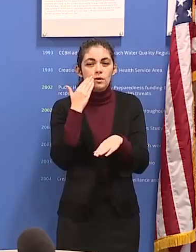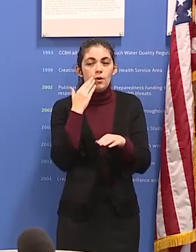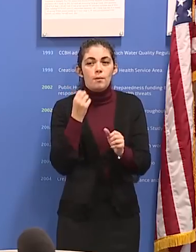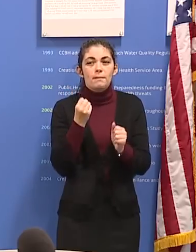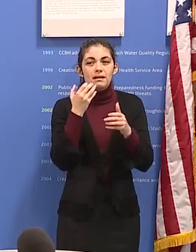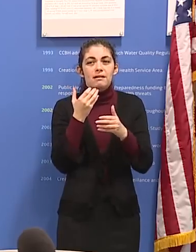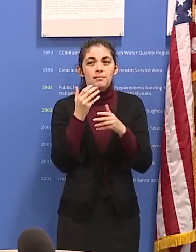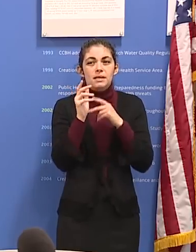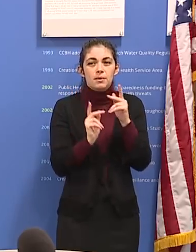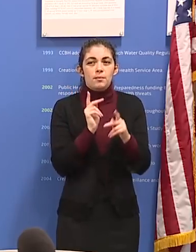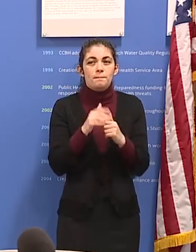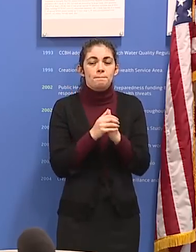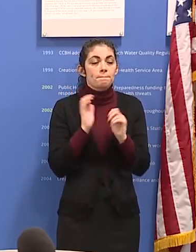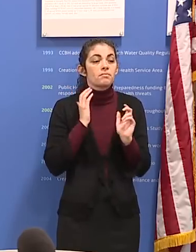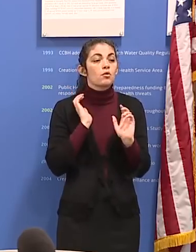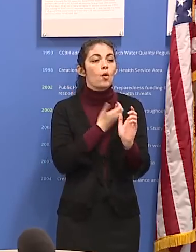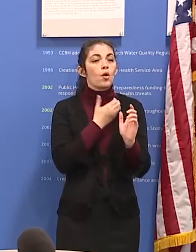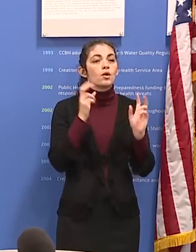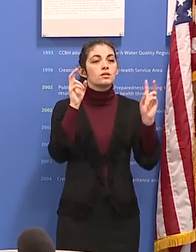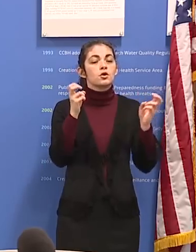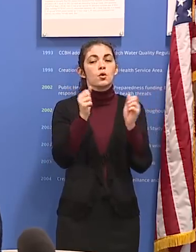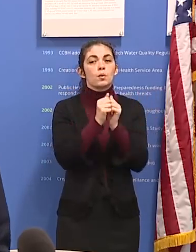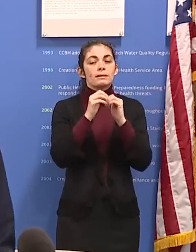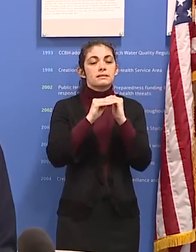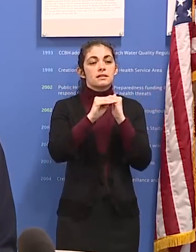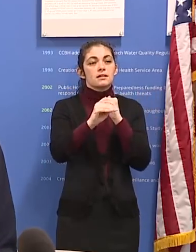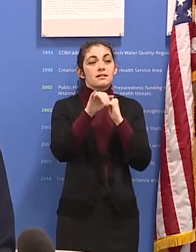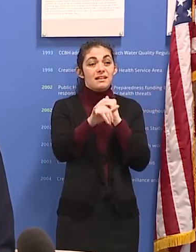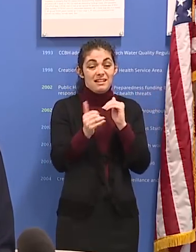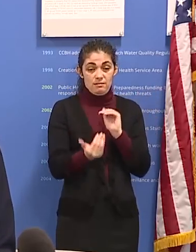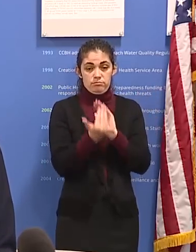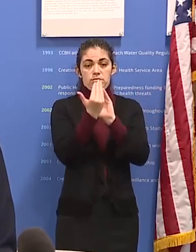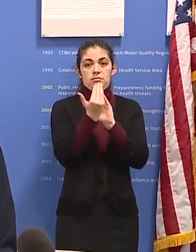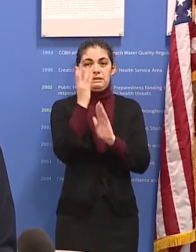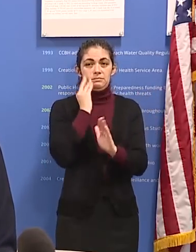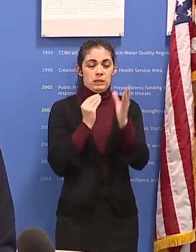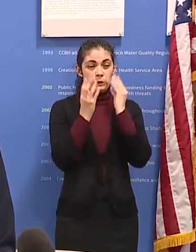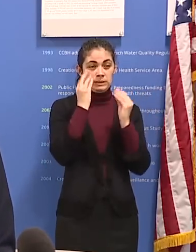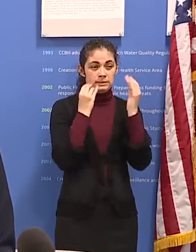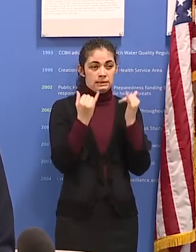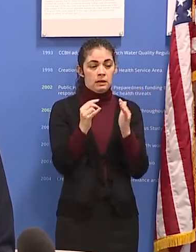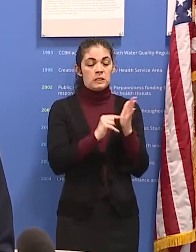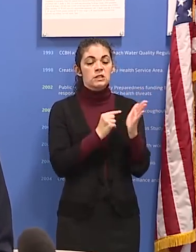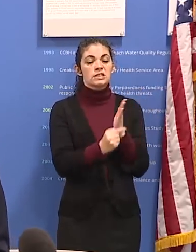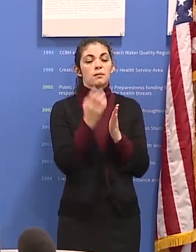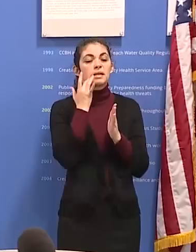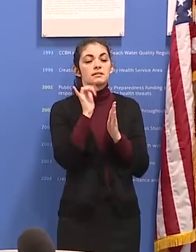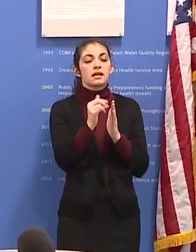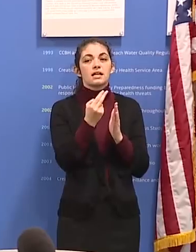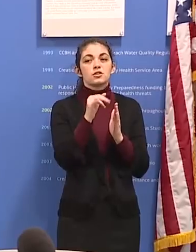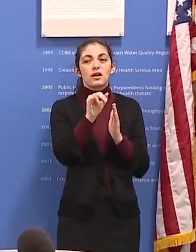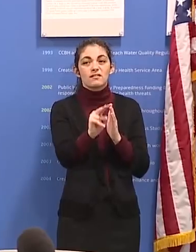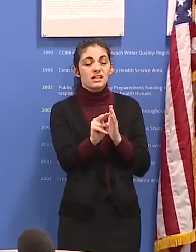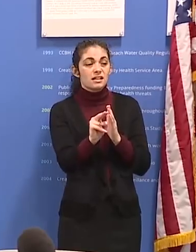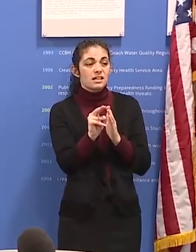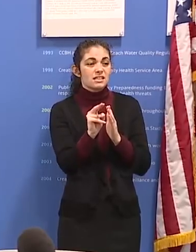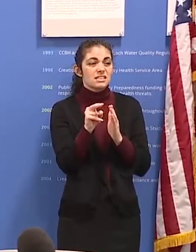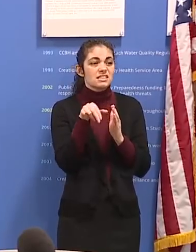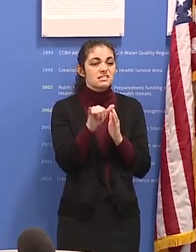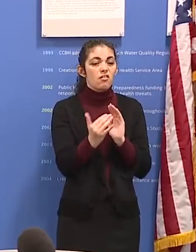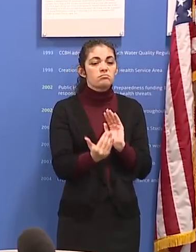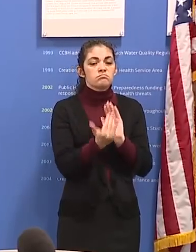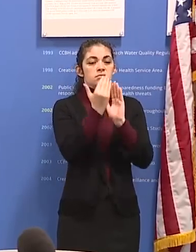Council members, are issues around stigmatization that they still face today for HIV, that they describe to us and they still